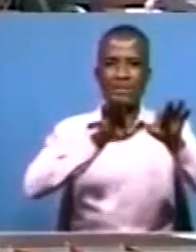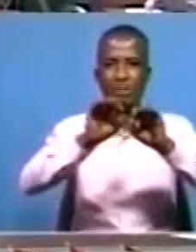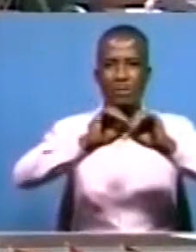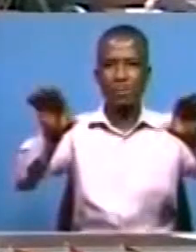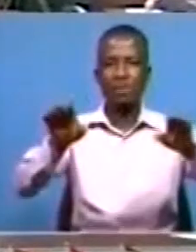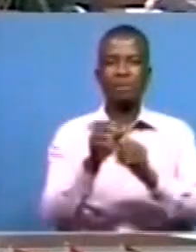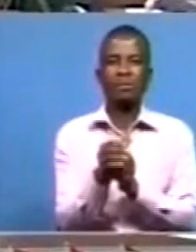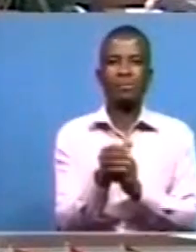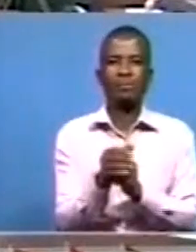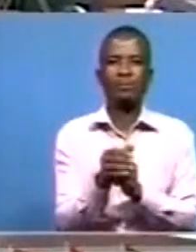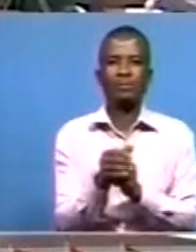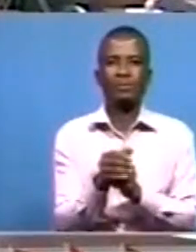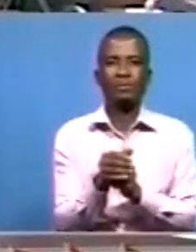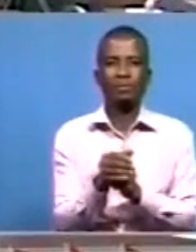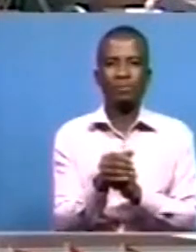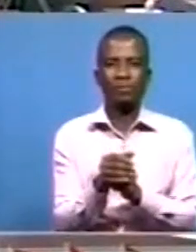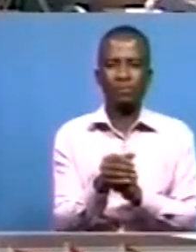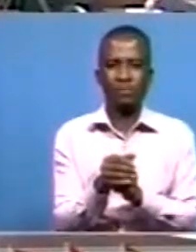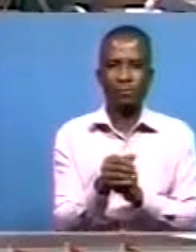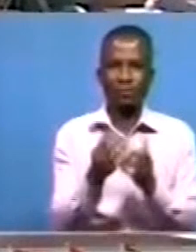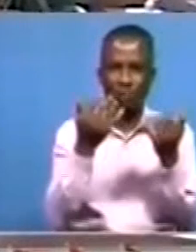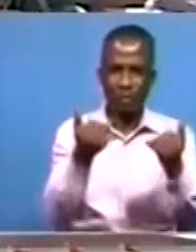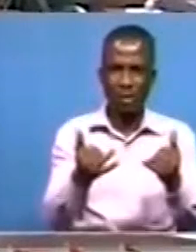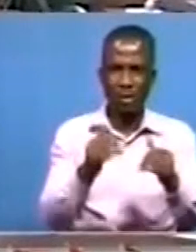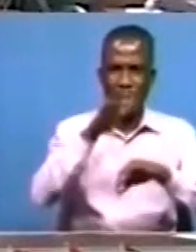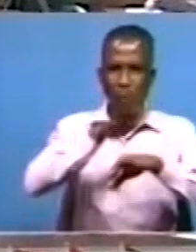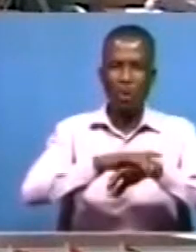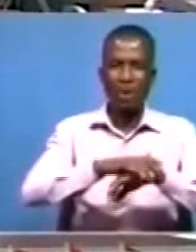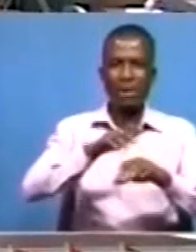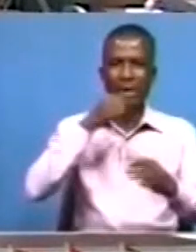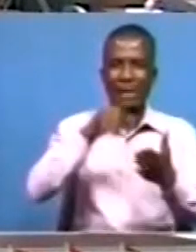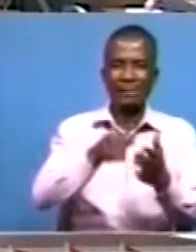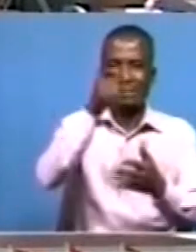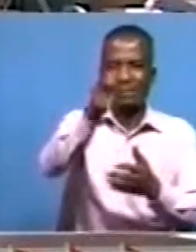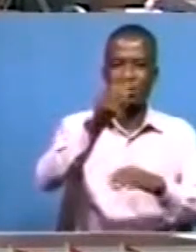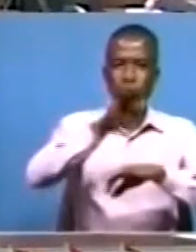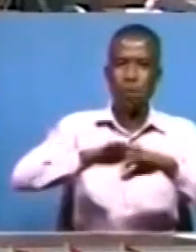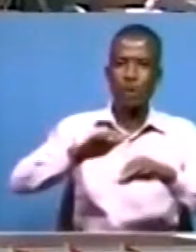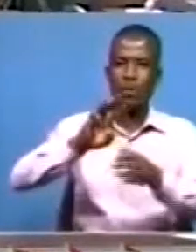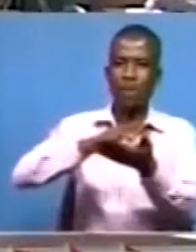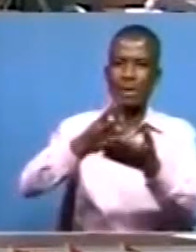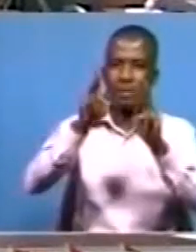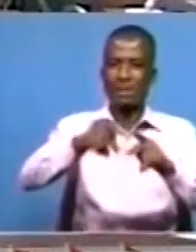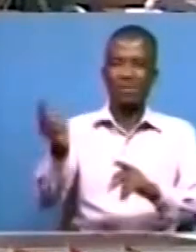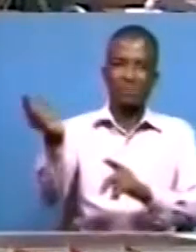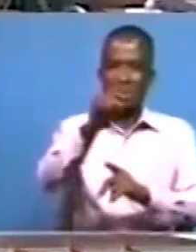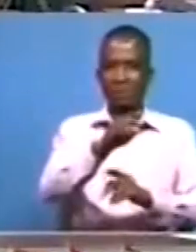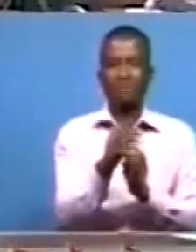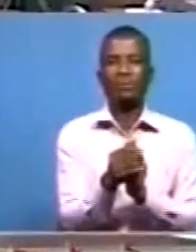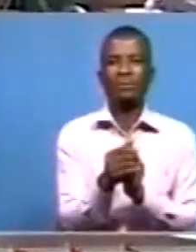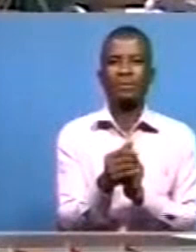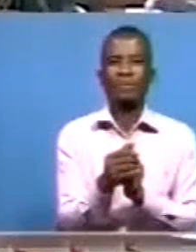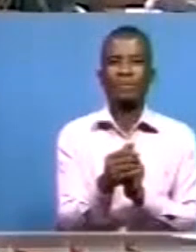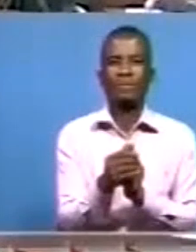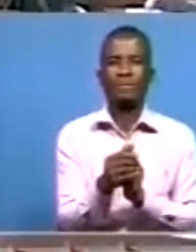he merely described the witness as an adverse witness on the application to call the witness. In Re